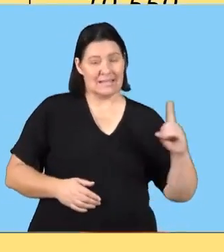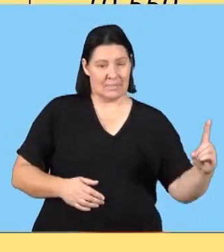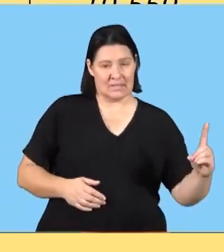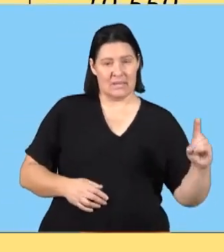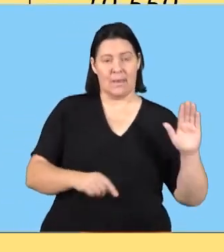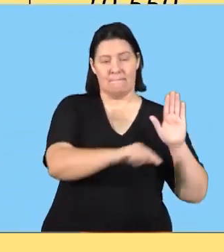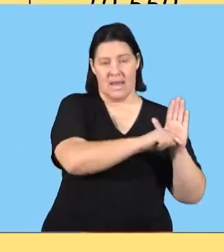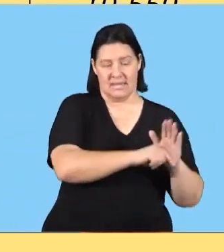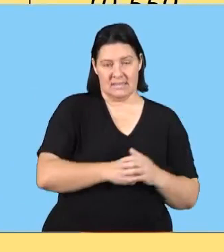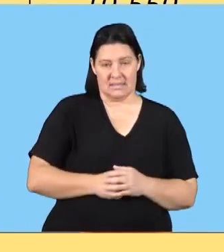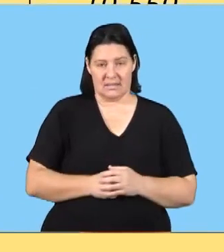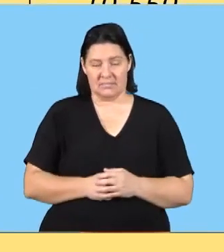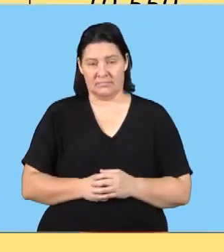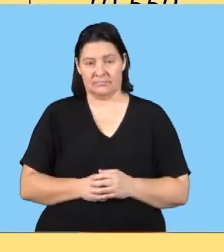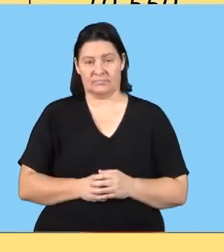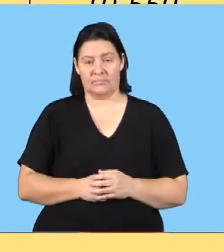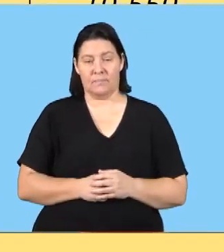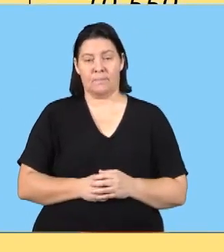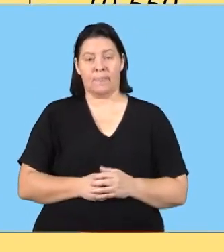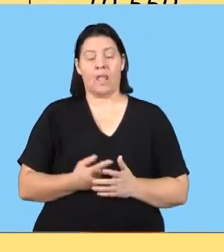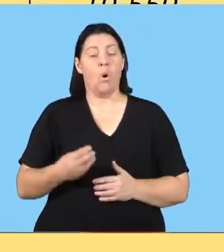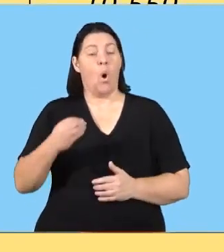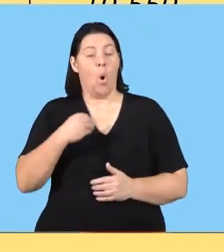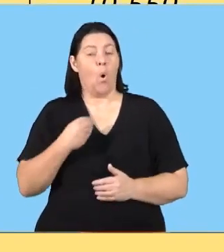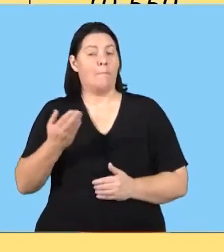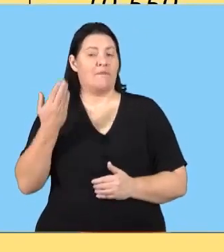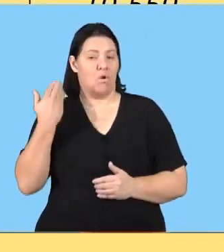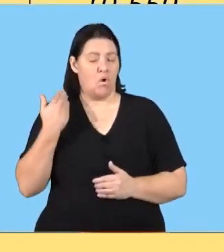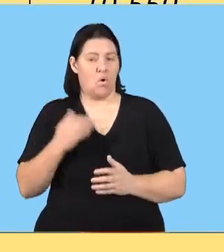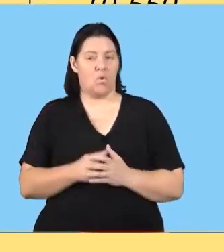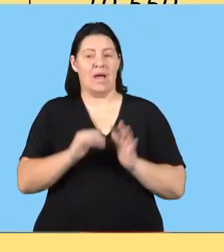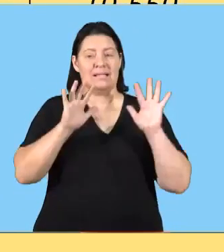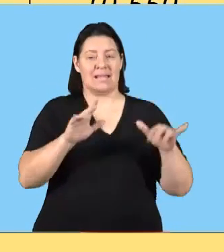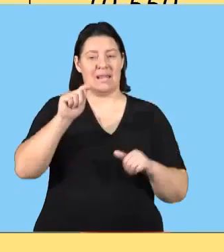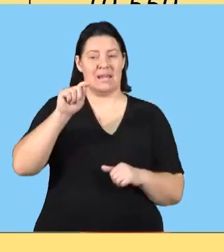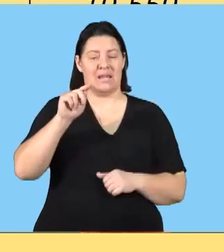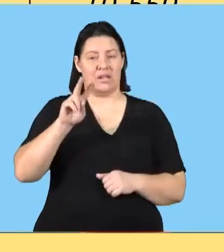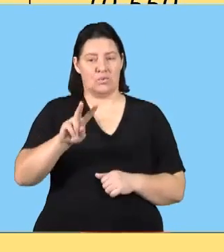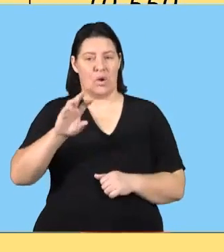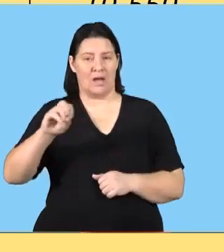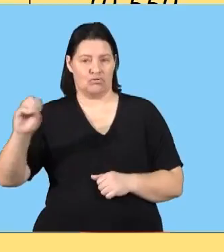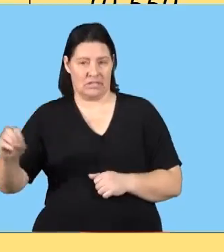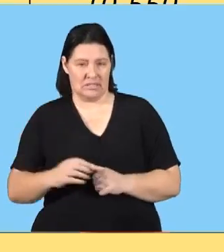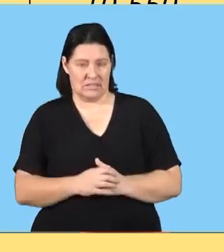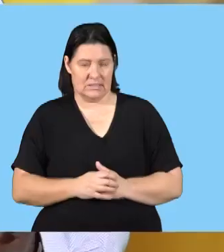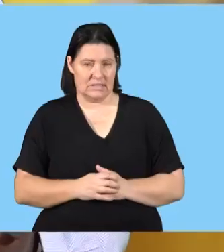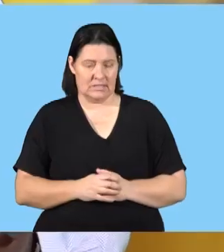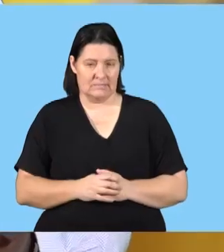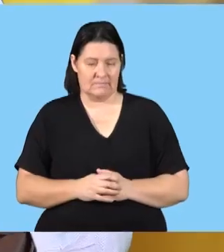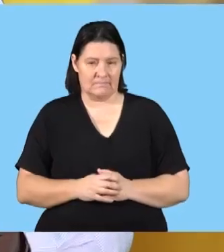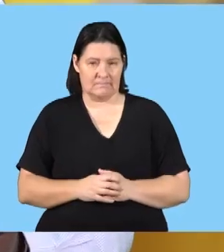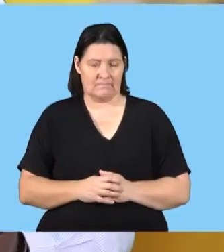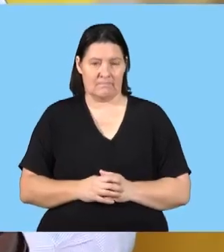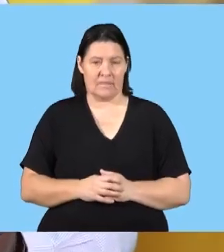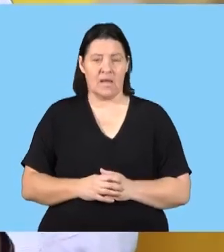debit side, it's a minus. We were owing to Jack Distributors 10,200 as